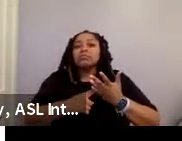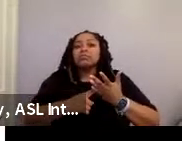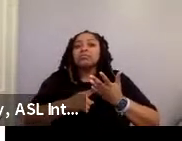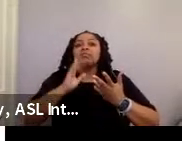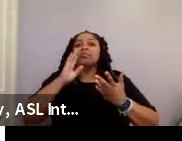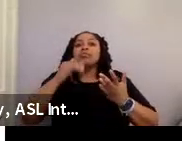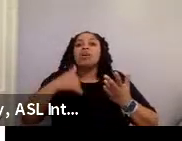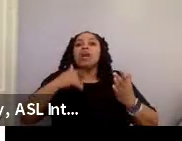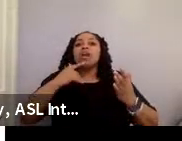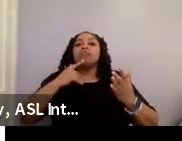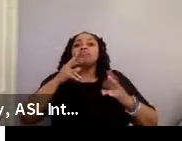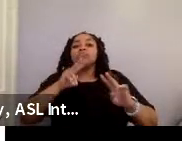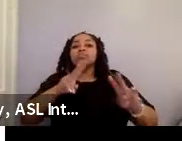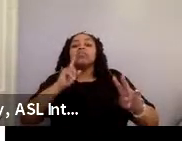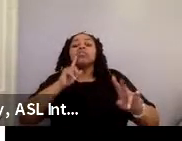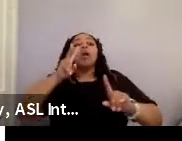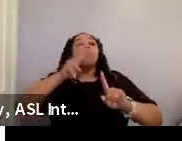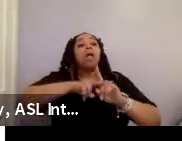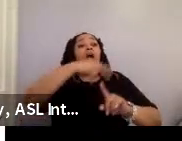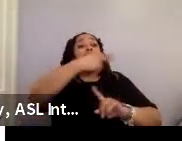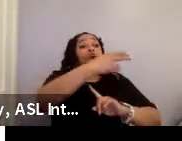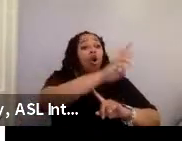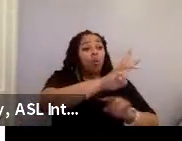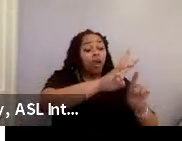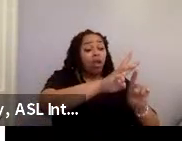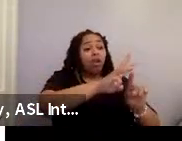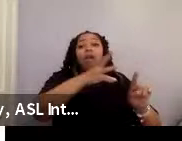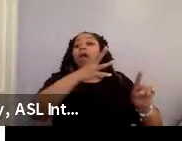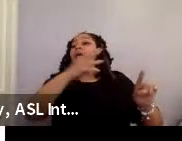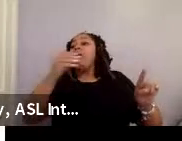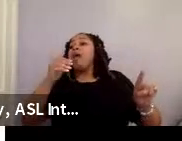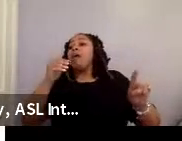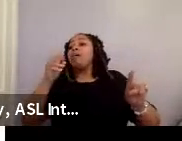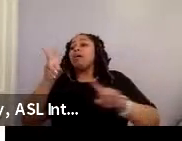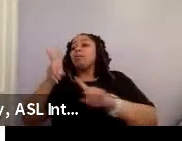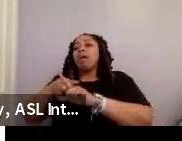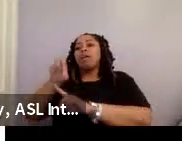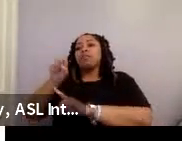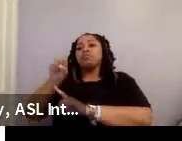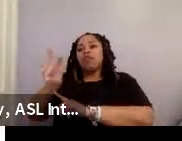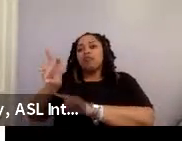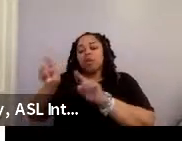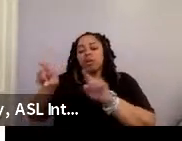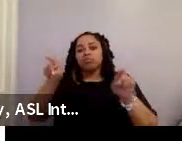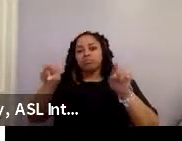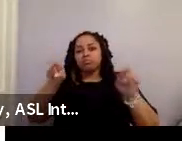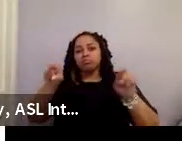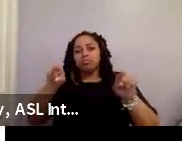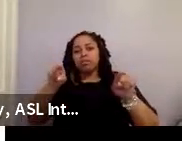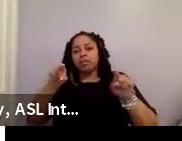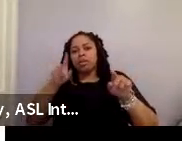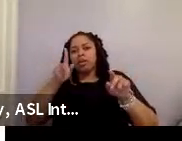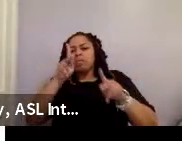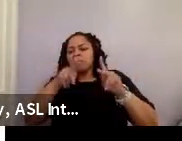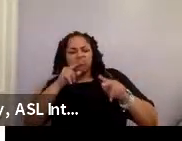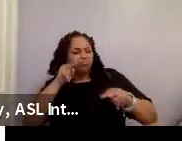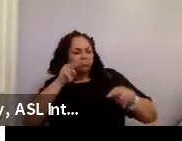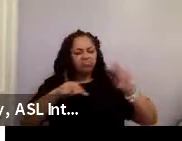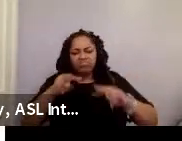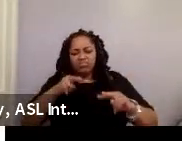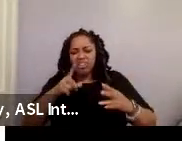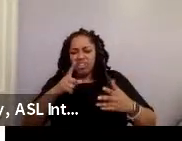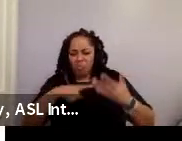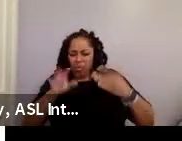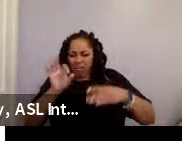be provisions that apply to hardware and provisions that apply to software, and people will look at, well, what